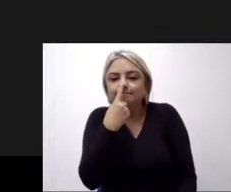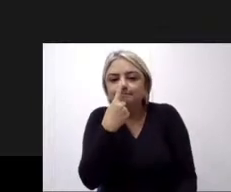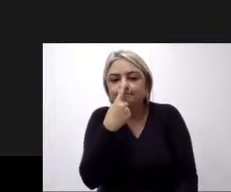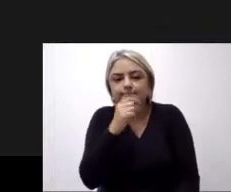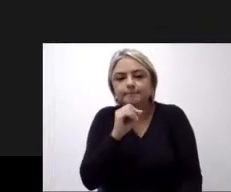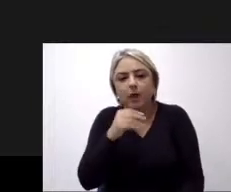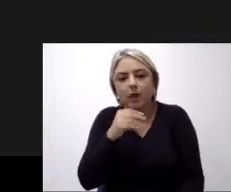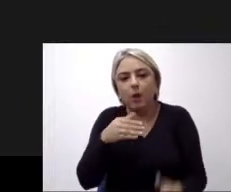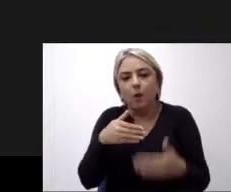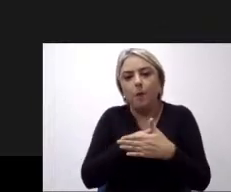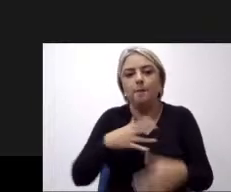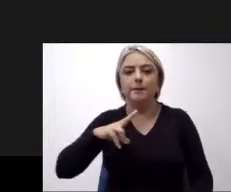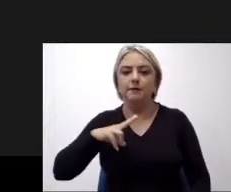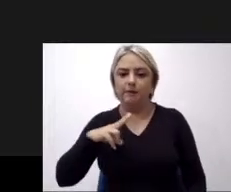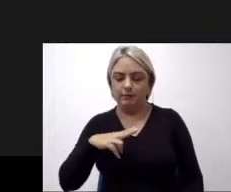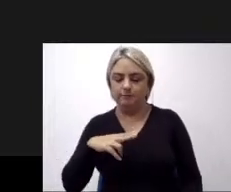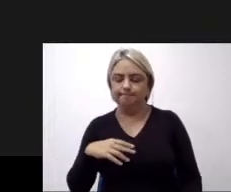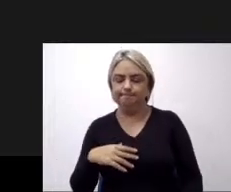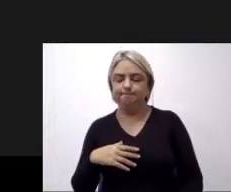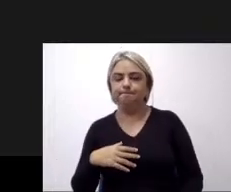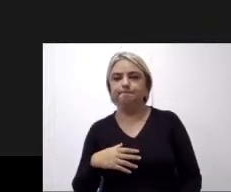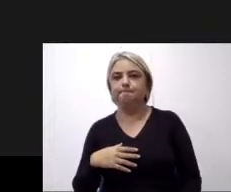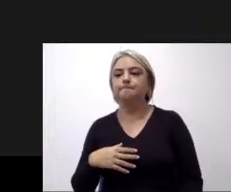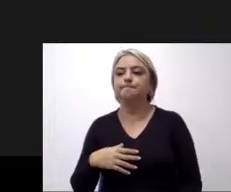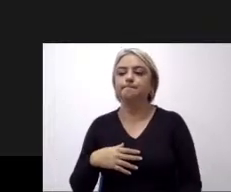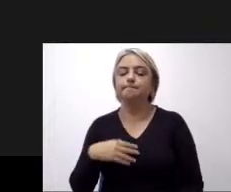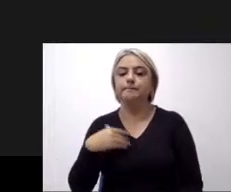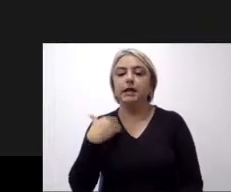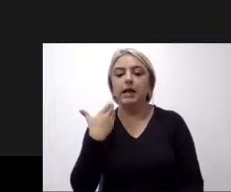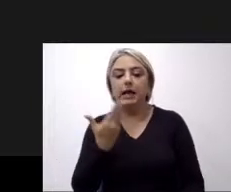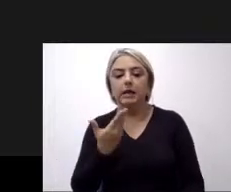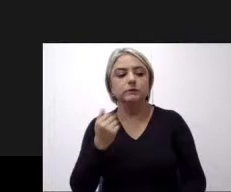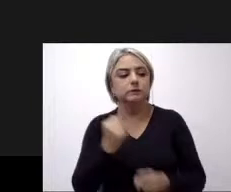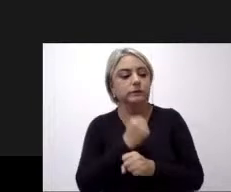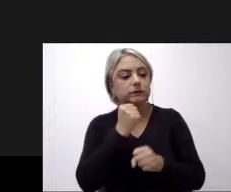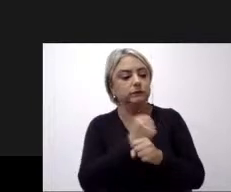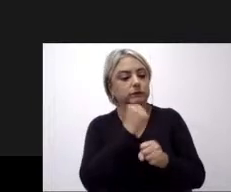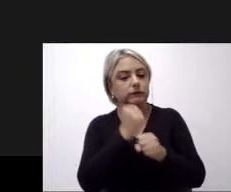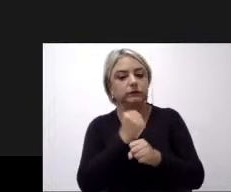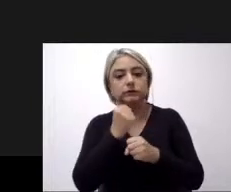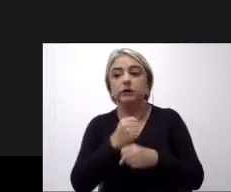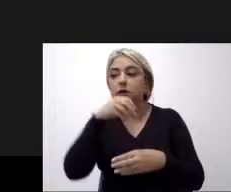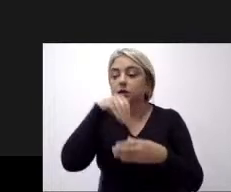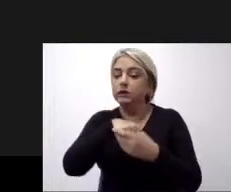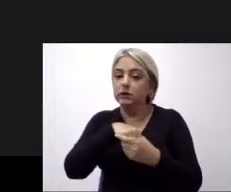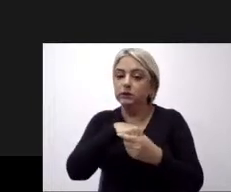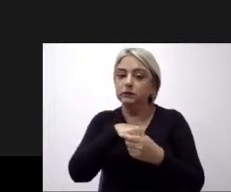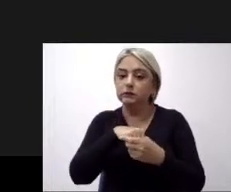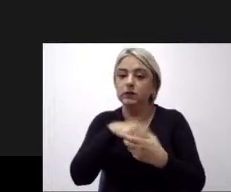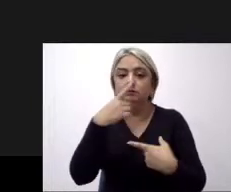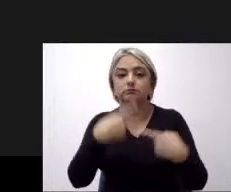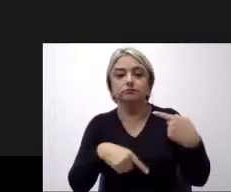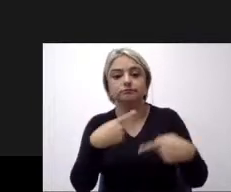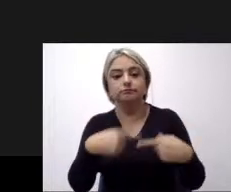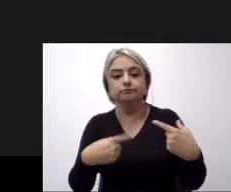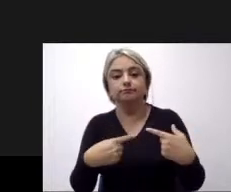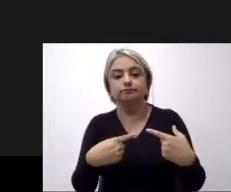Gender inequalities are constructed in particular within the family and the couple, as I said in the